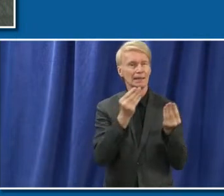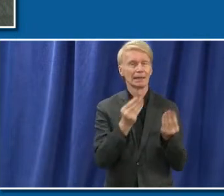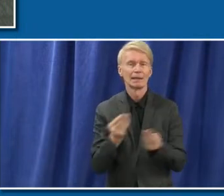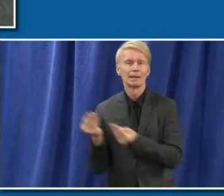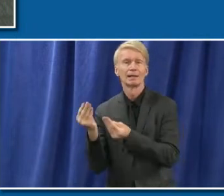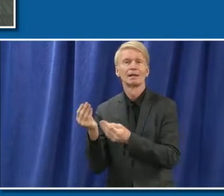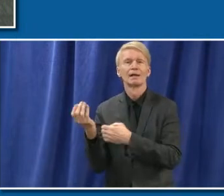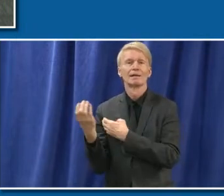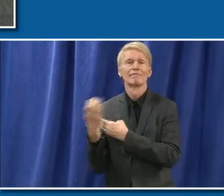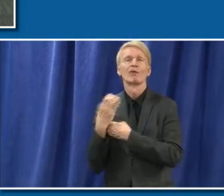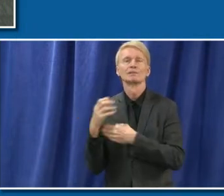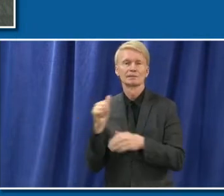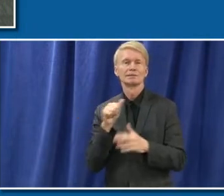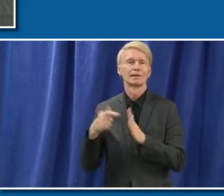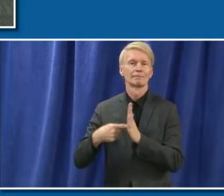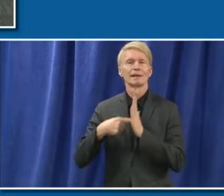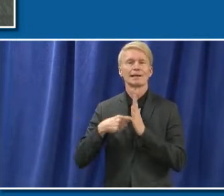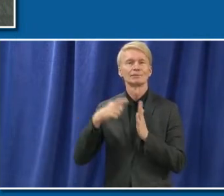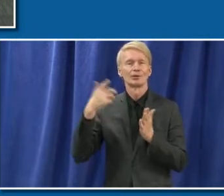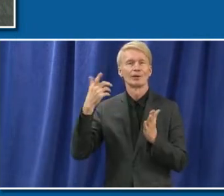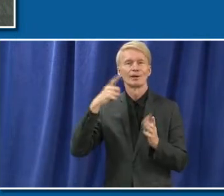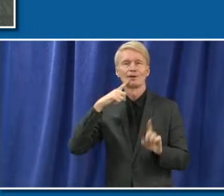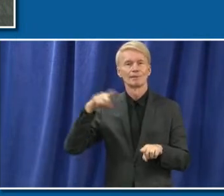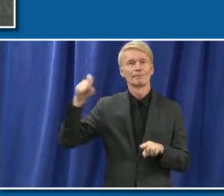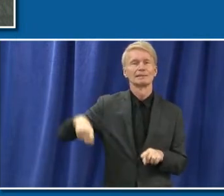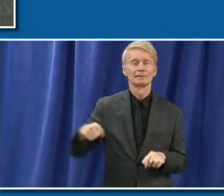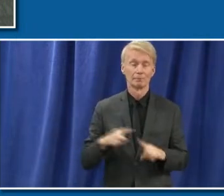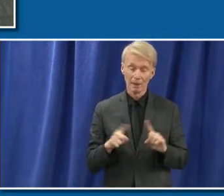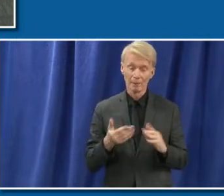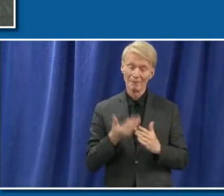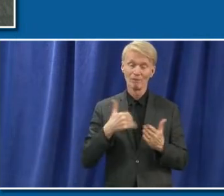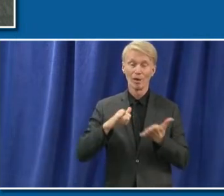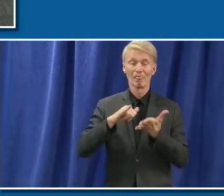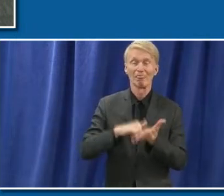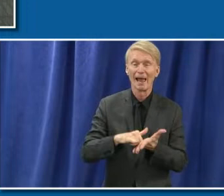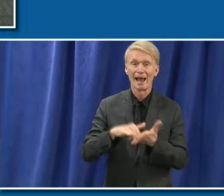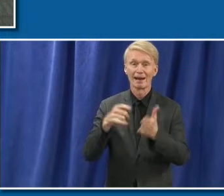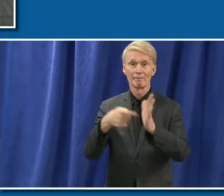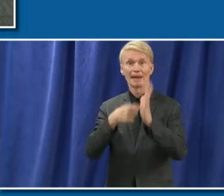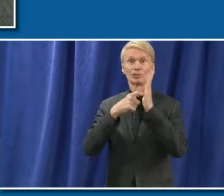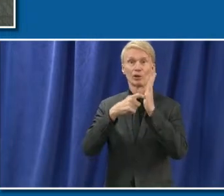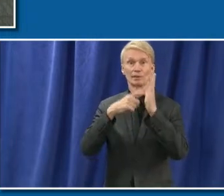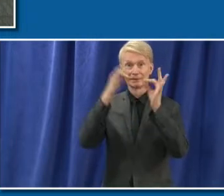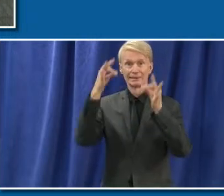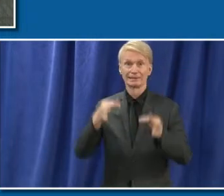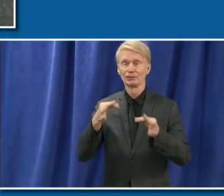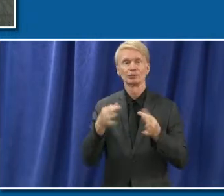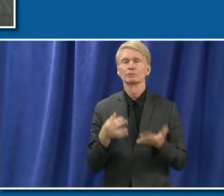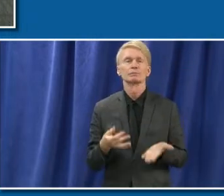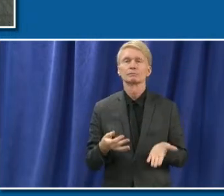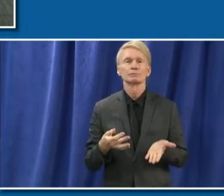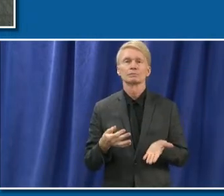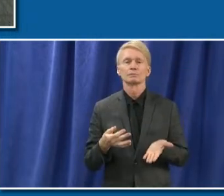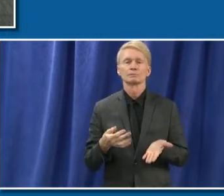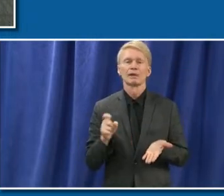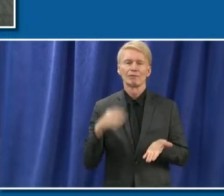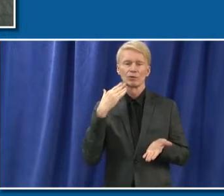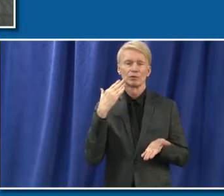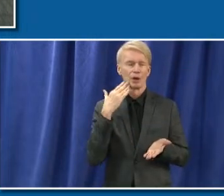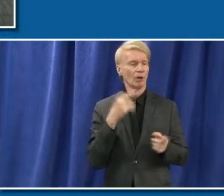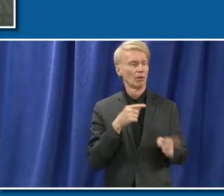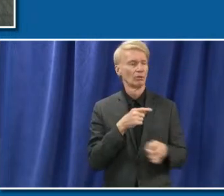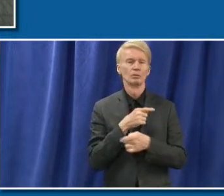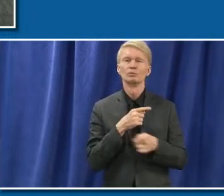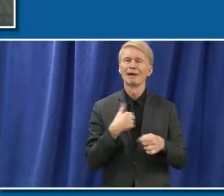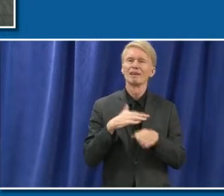more important piece is that before we think about making a vaccine mandatory in any setting, we would want to know that that vaccine is very